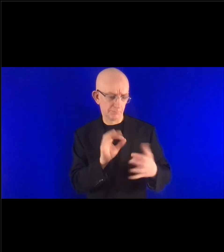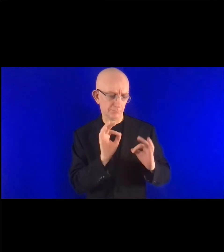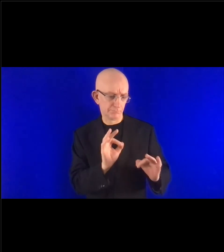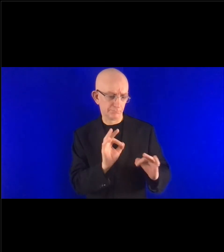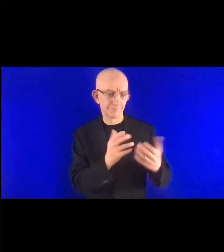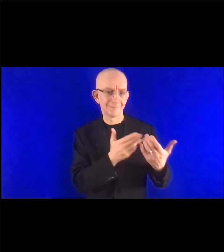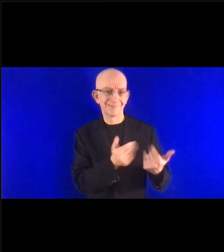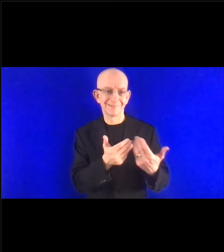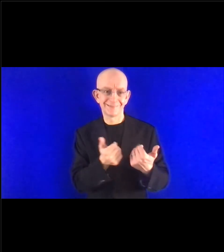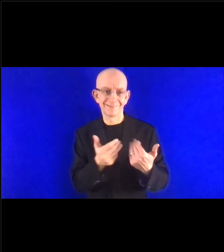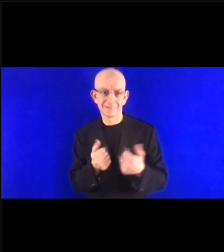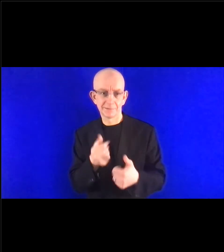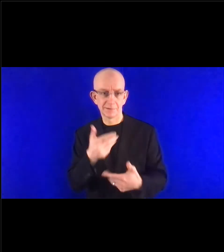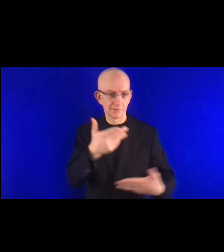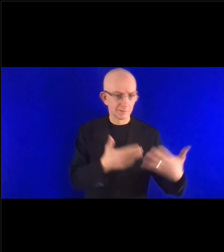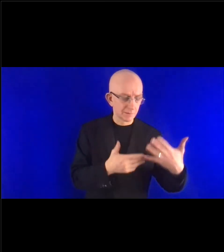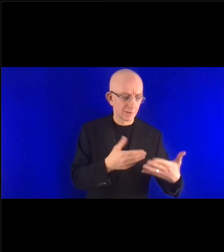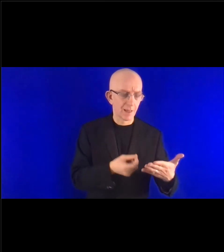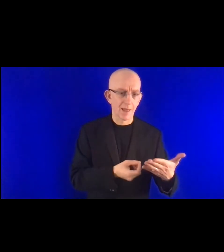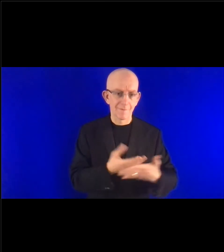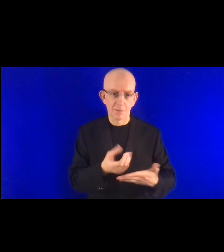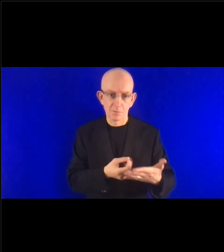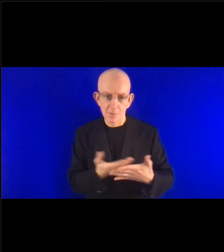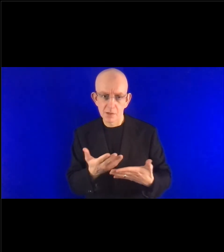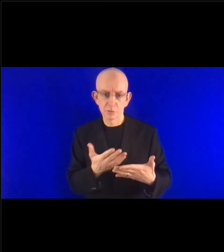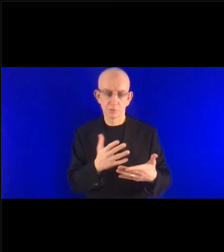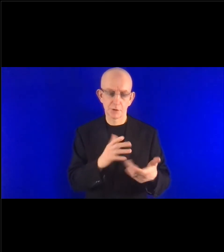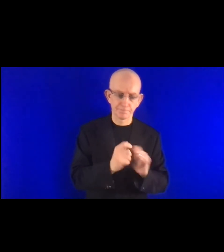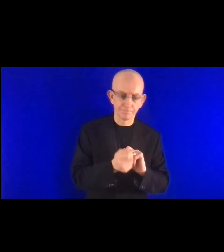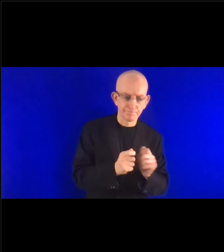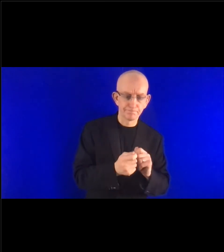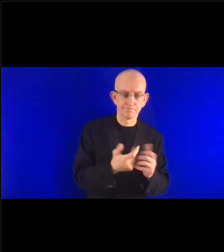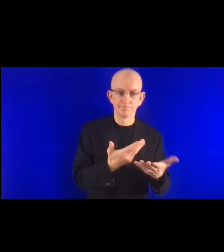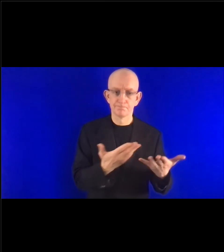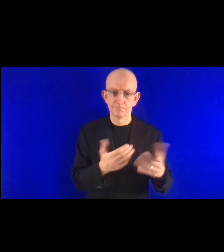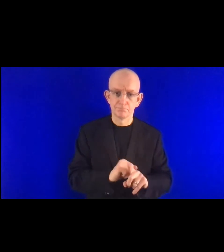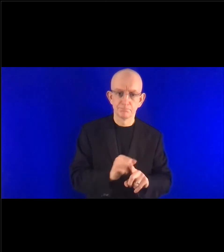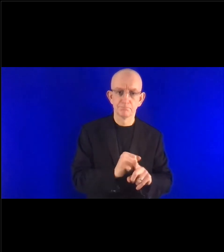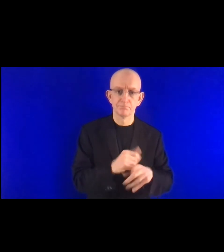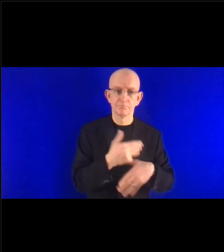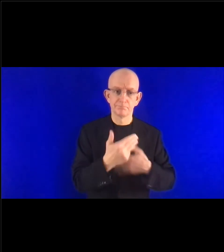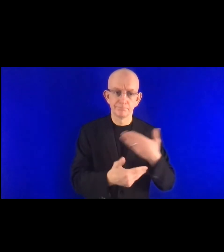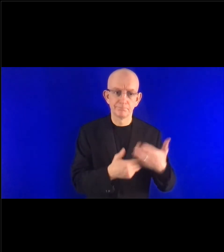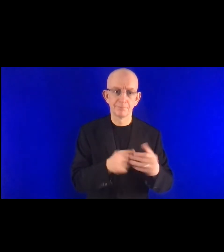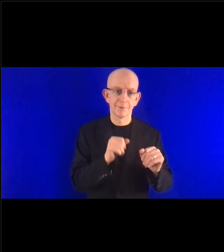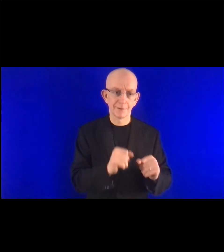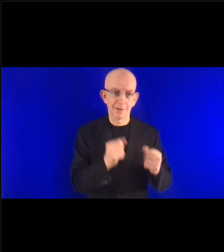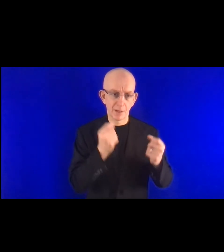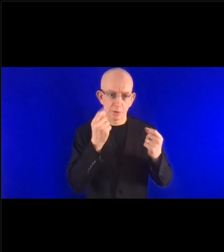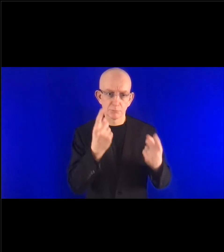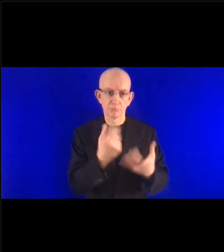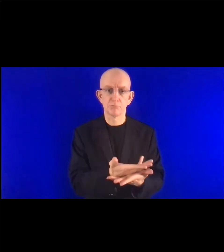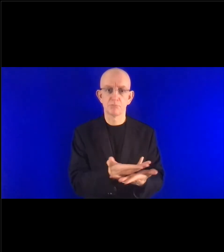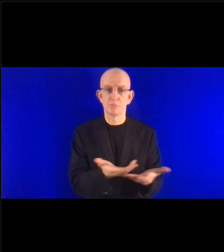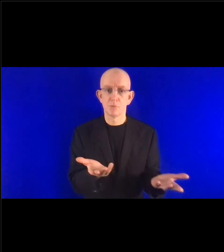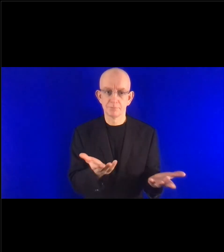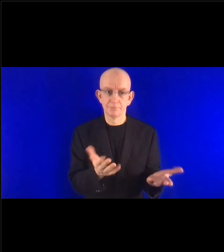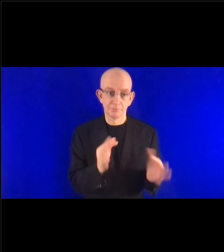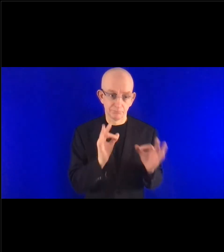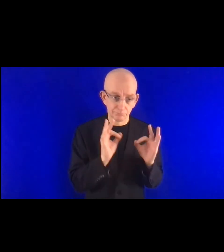Establish and maintain information systems and database on the provision and utilization of AT, for